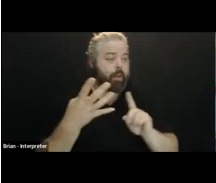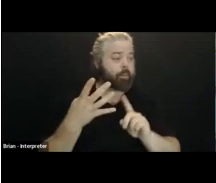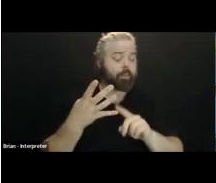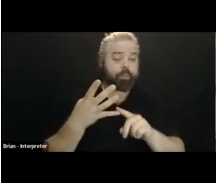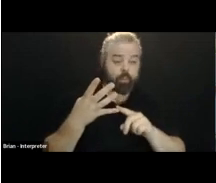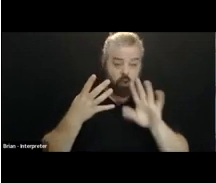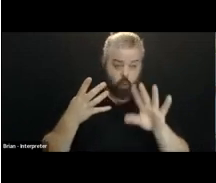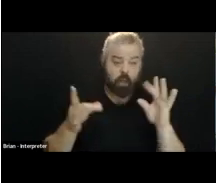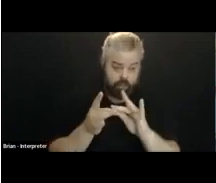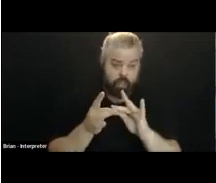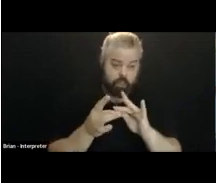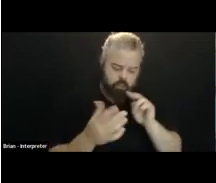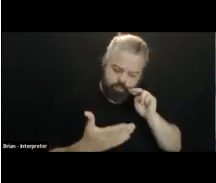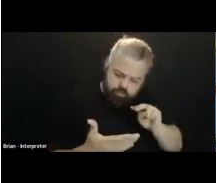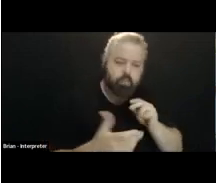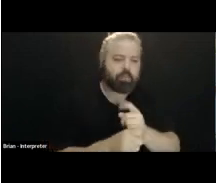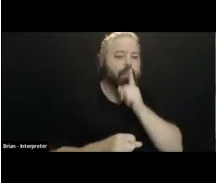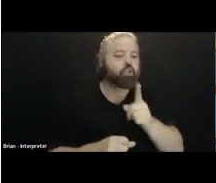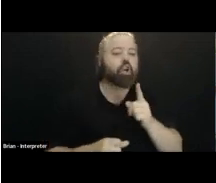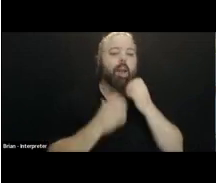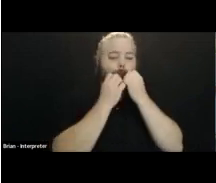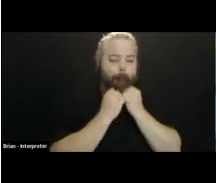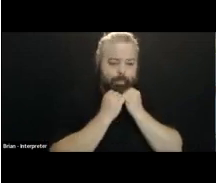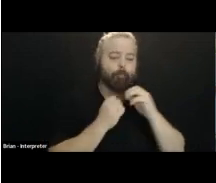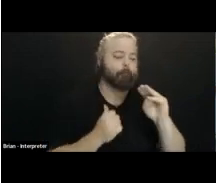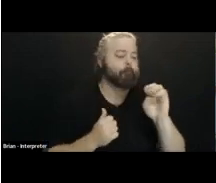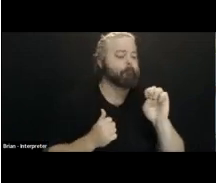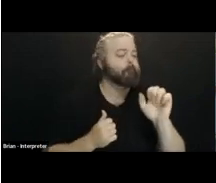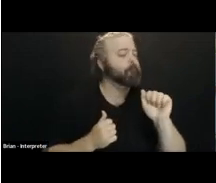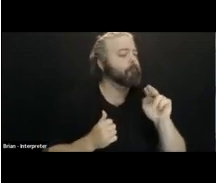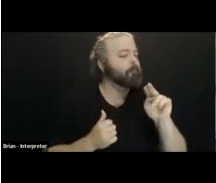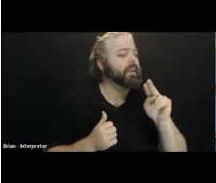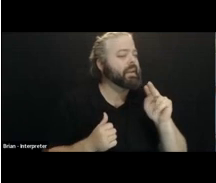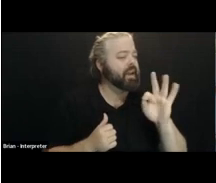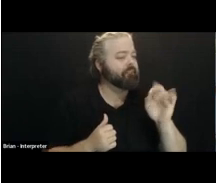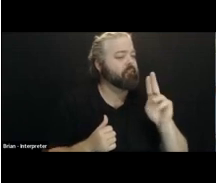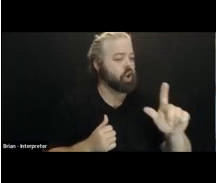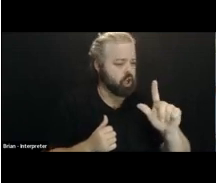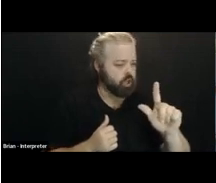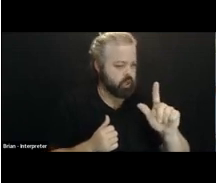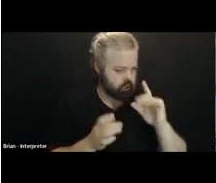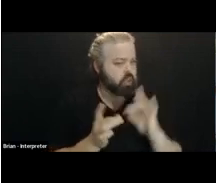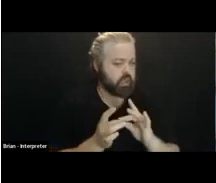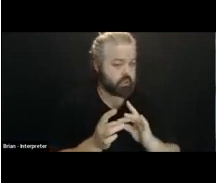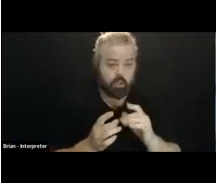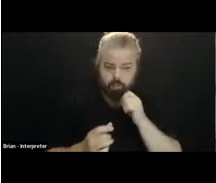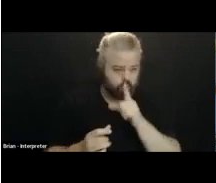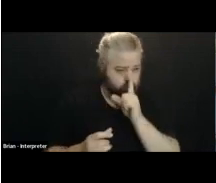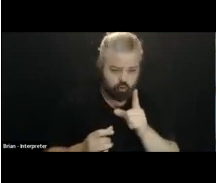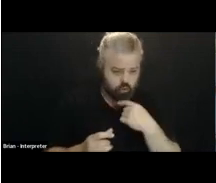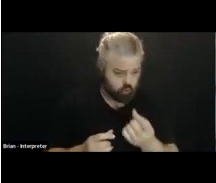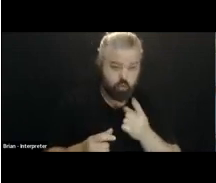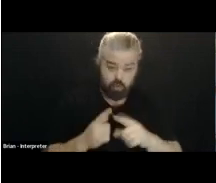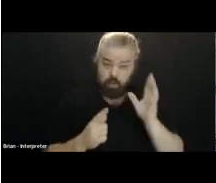sure that they are meaningful links. I don't know if I mentioned, but if you've ever heard a screen reader read out a very long